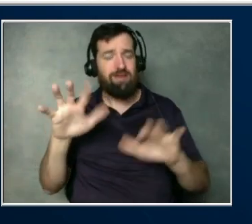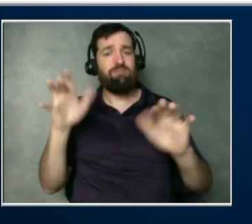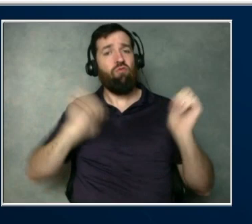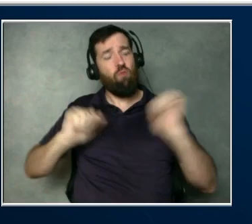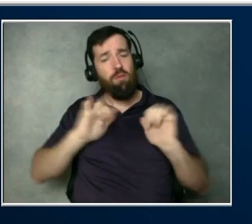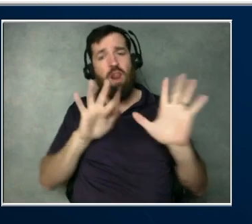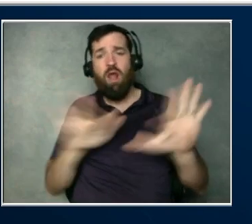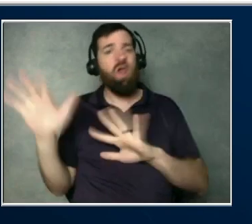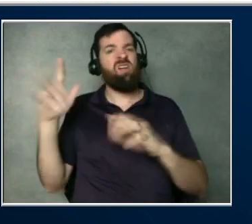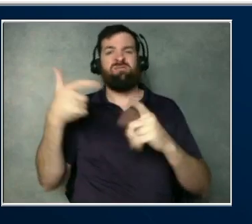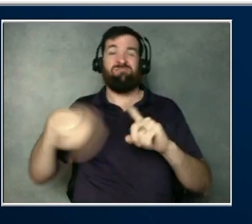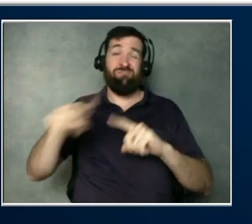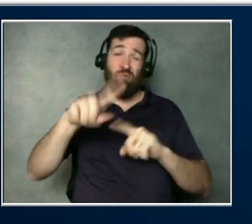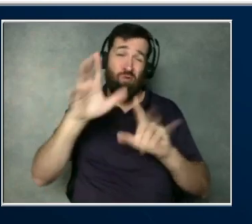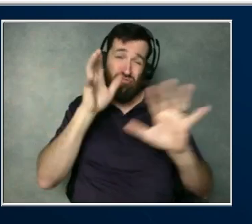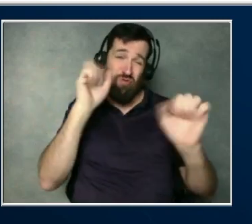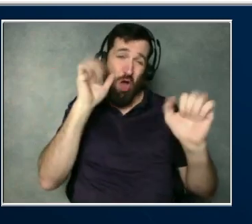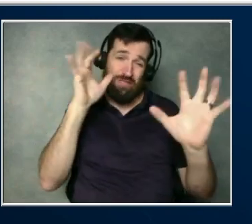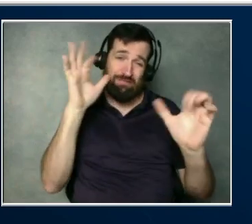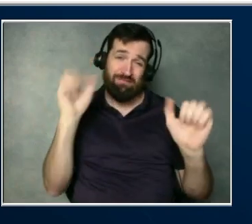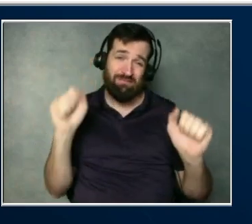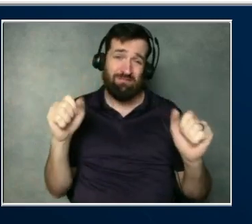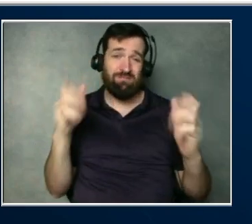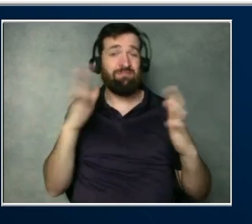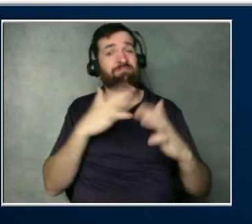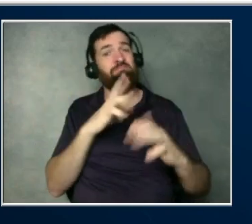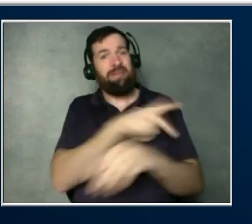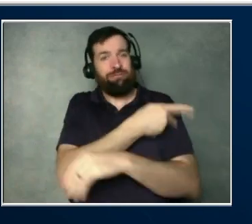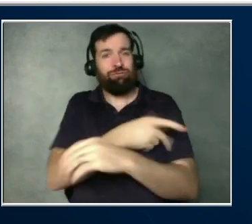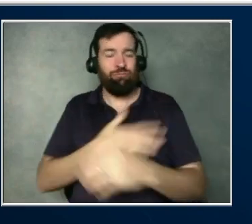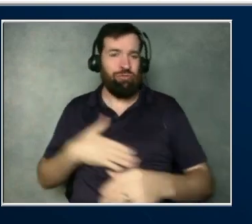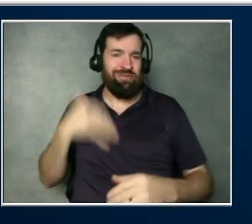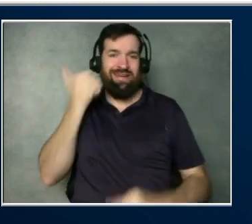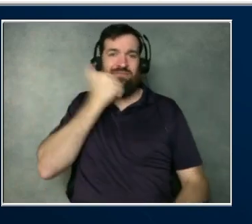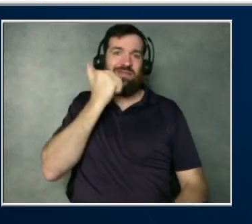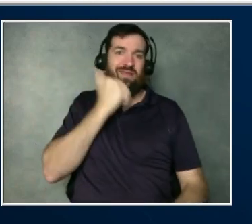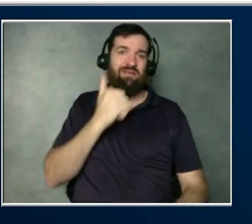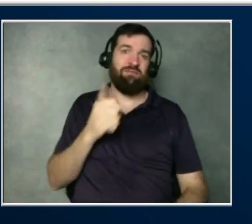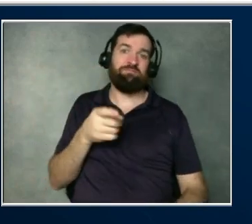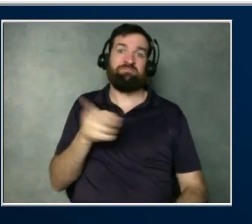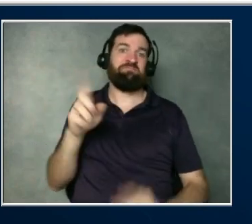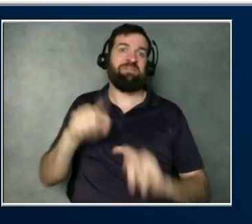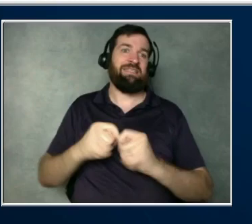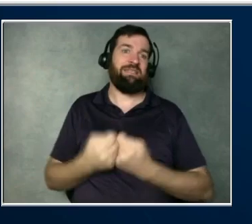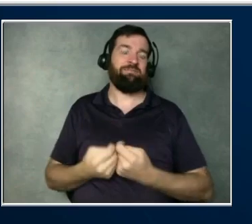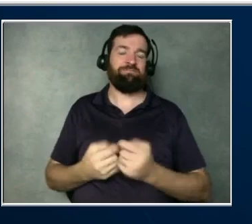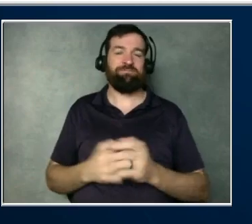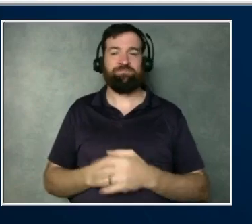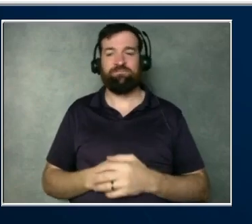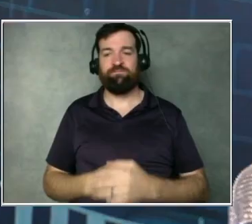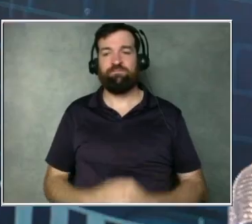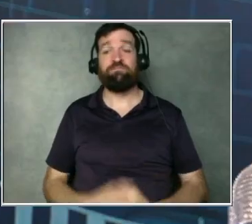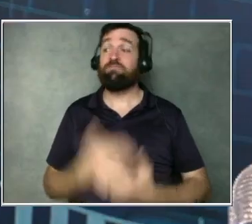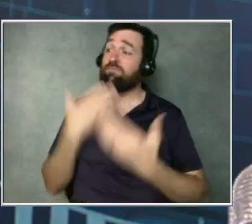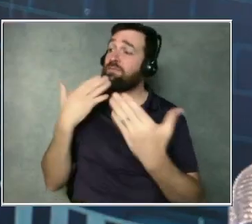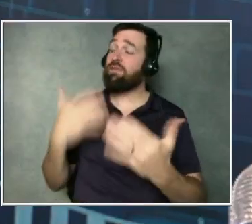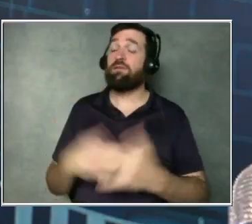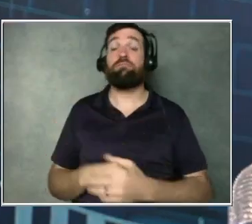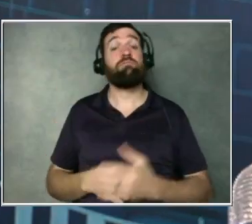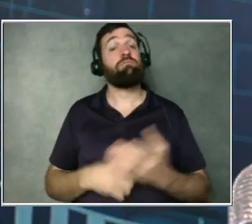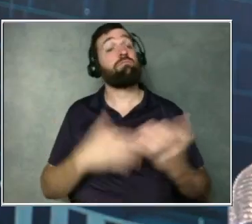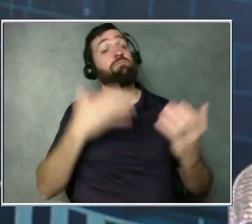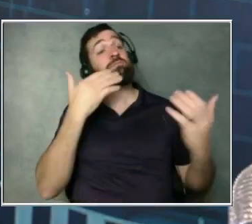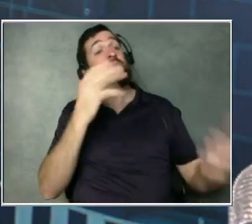and we really appreciate you, and I know our patients appreciate you every day, so thank you. No, thank you. You and your team. You and all the team. Thanks. All right, thanks, brother. All right,